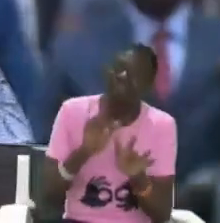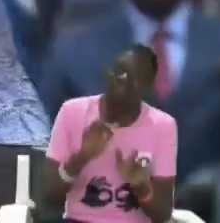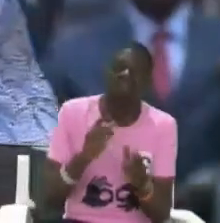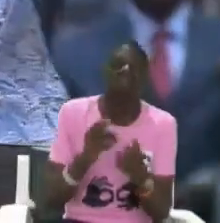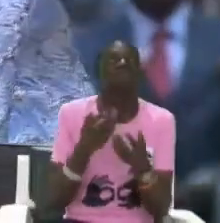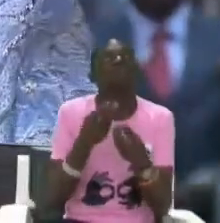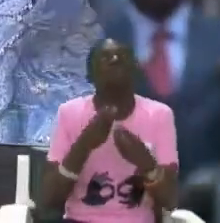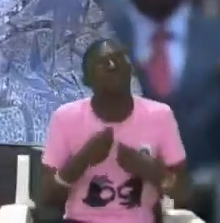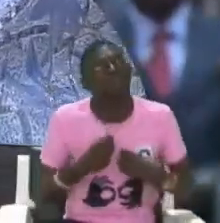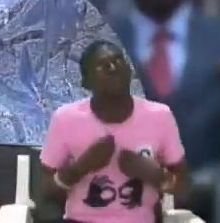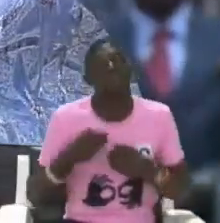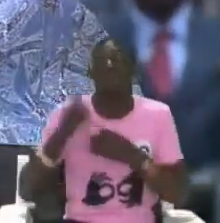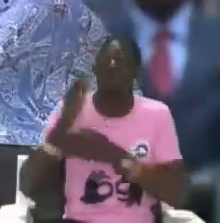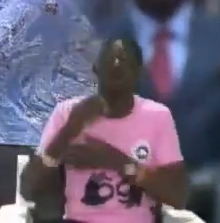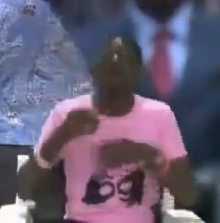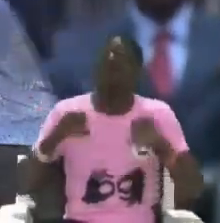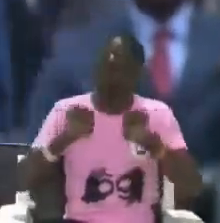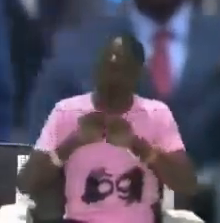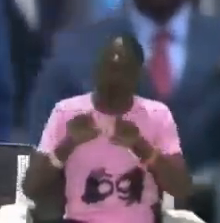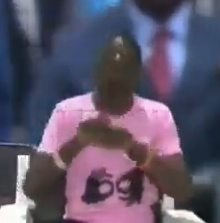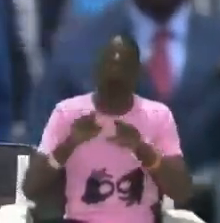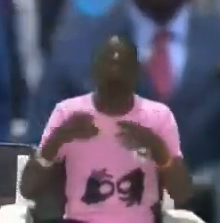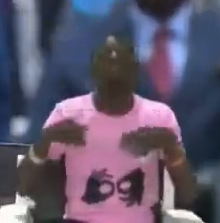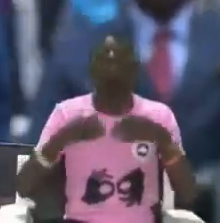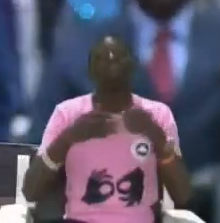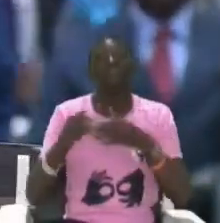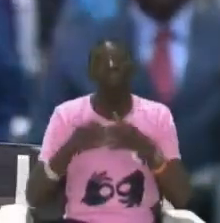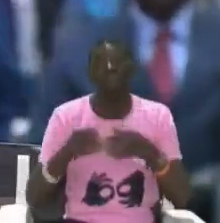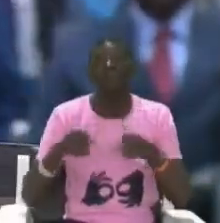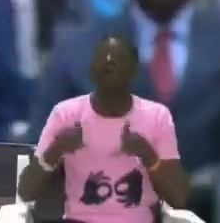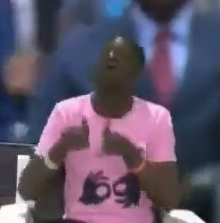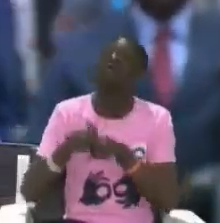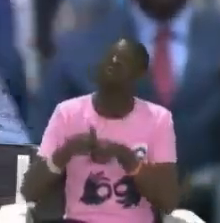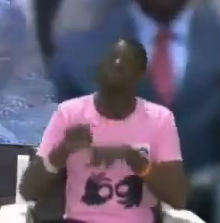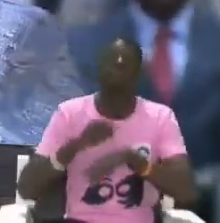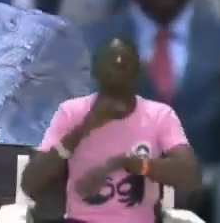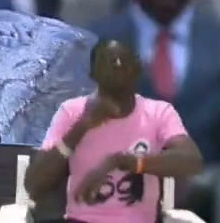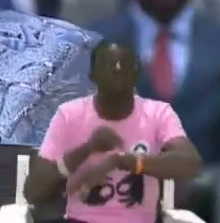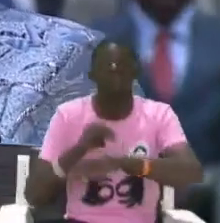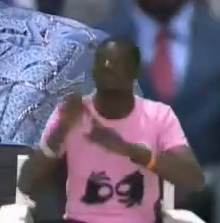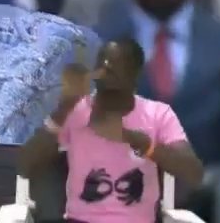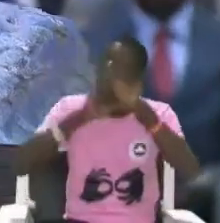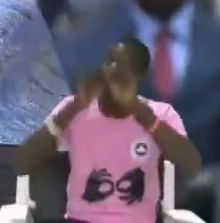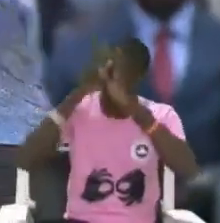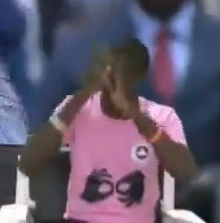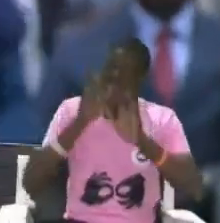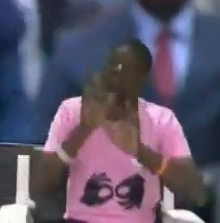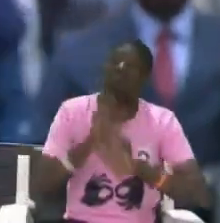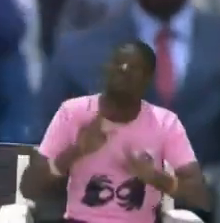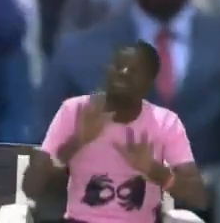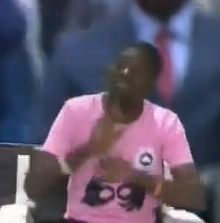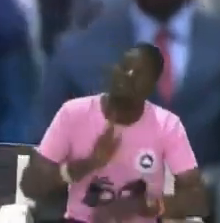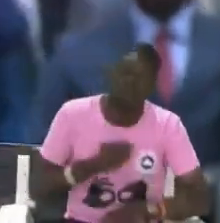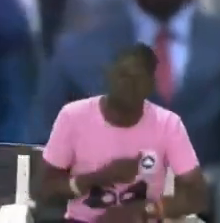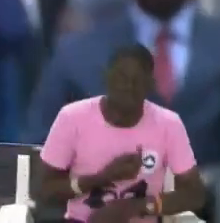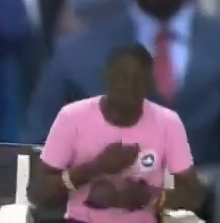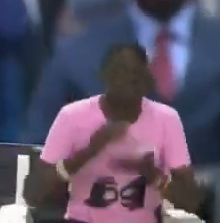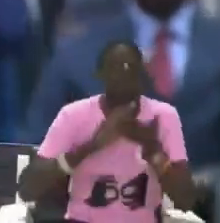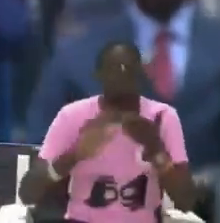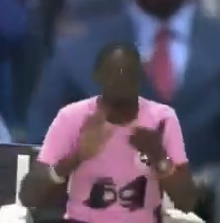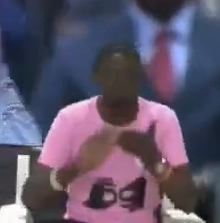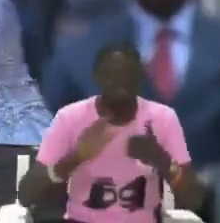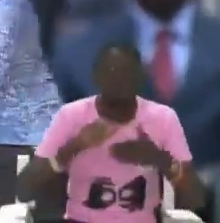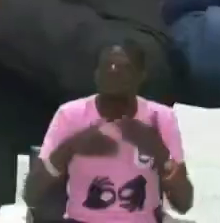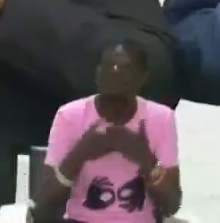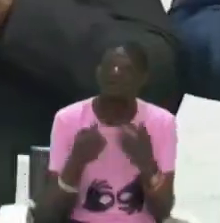of God, even as a nation, let us plead for mercy. Let us ask God to please have mercy on us. Forgive us our sins. Cleanse us with the